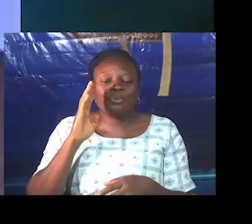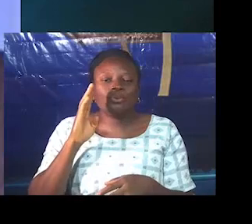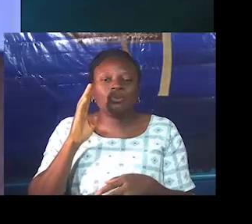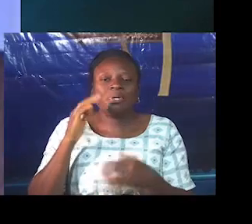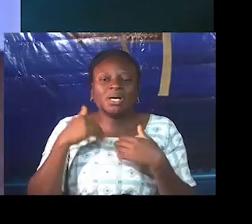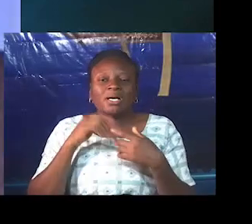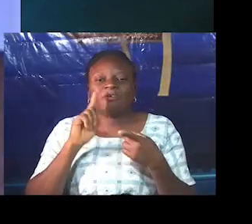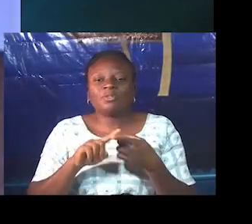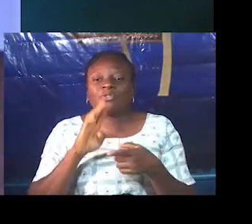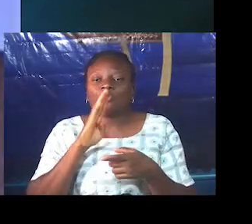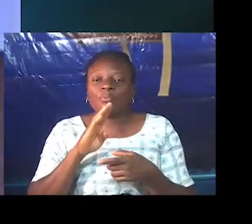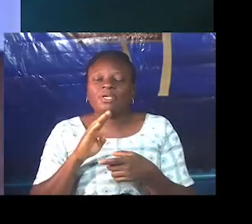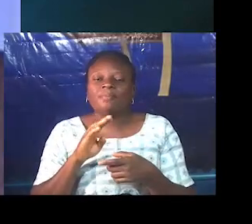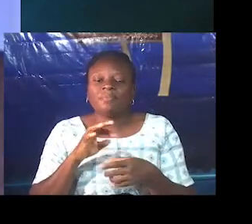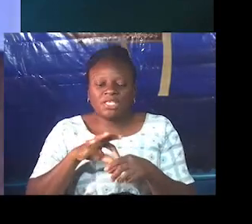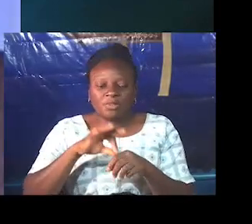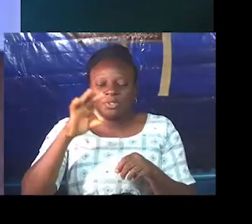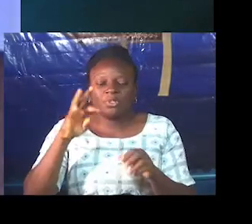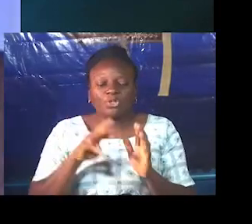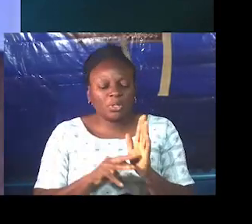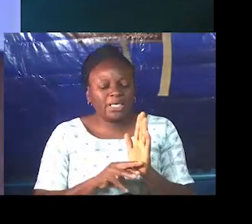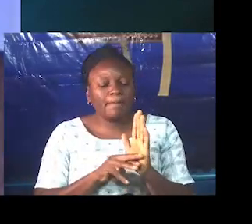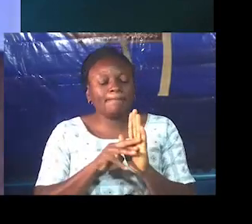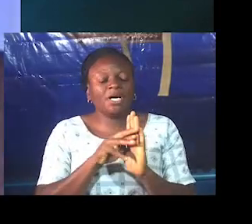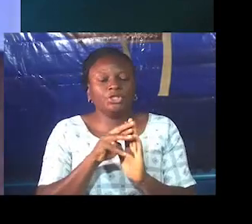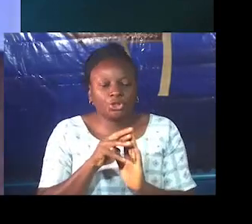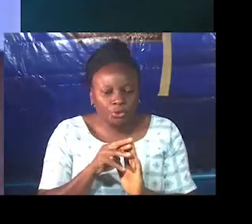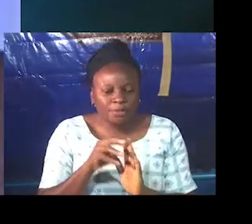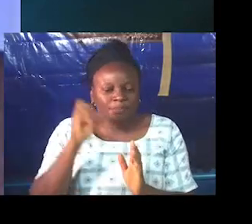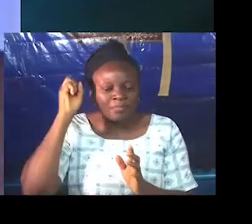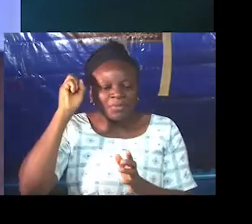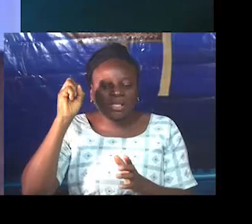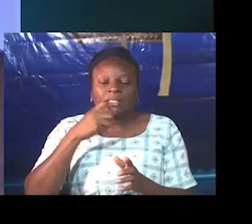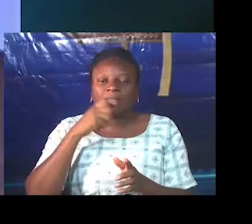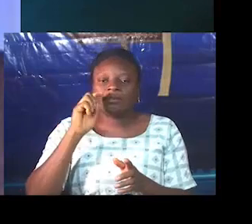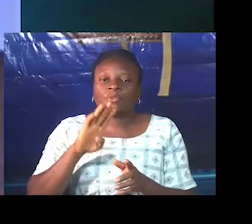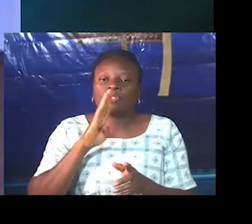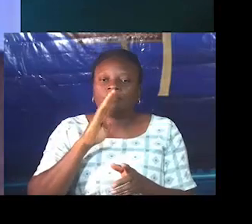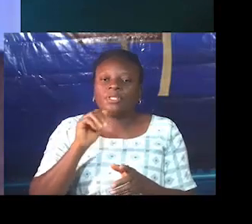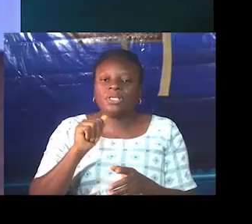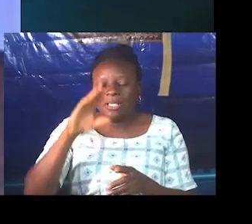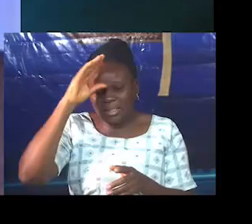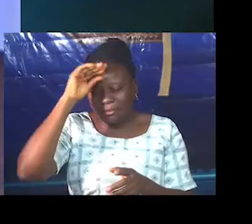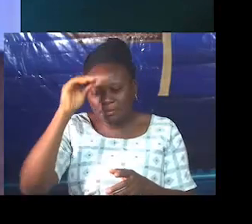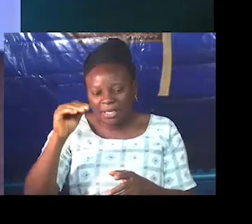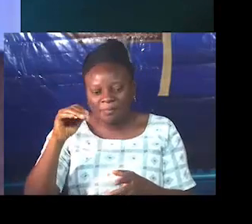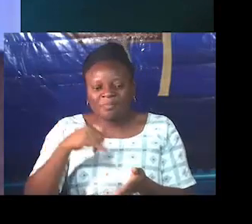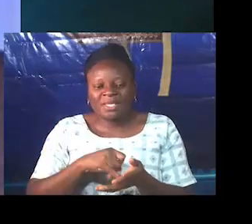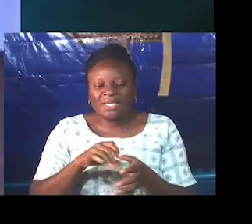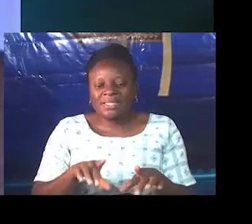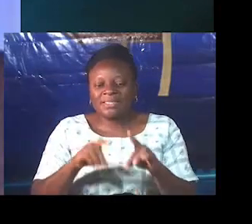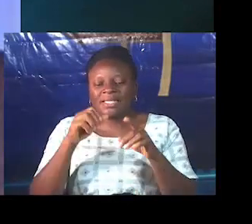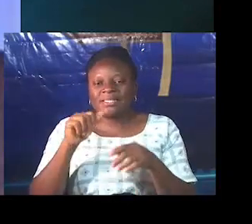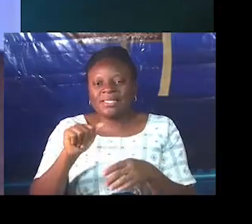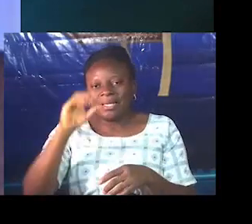He must be a man. It takes a man to do a man's job. May God grant you understanding